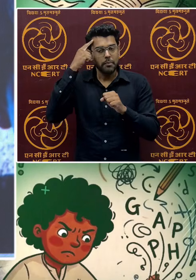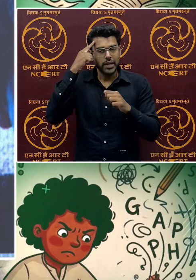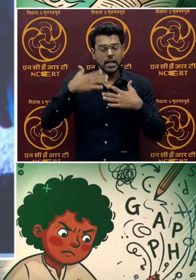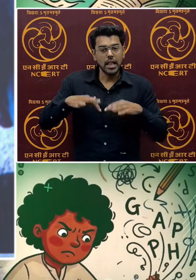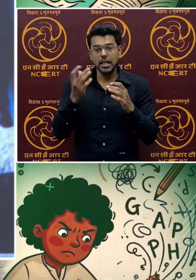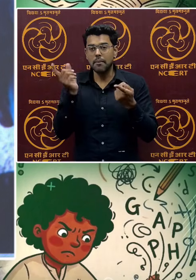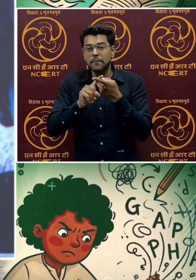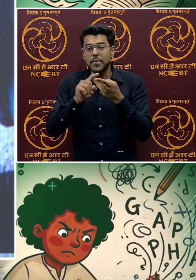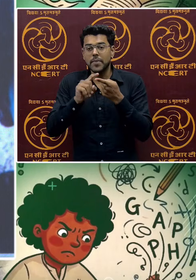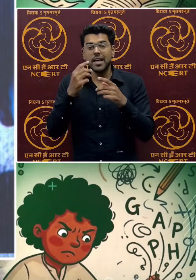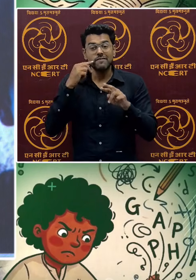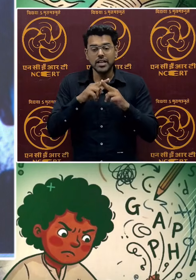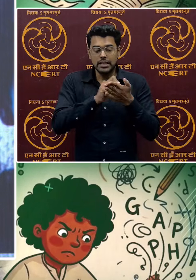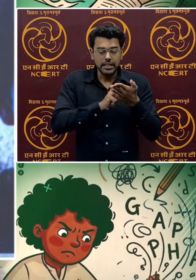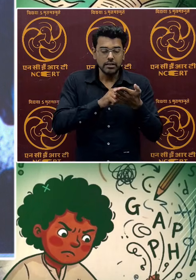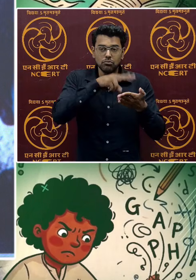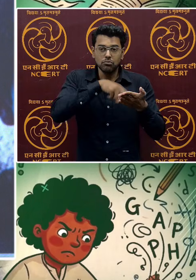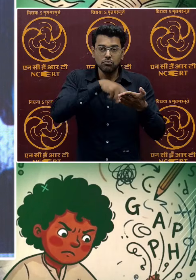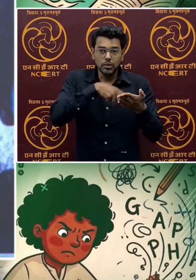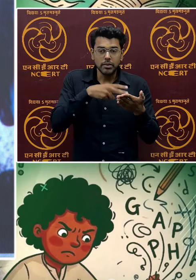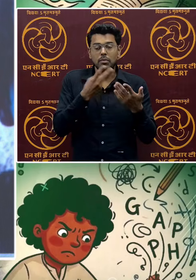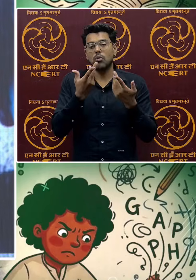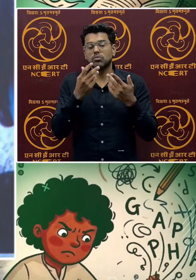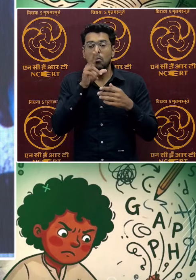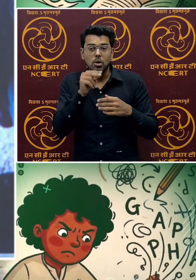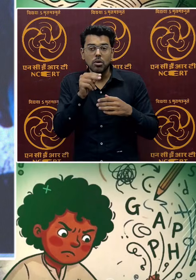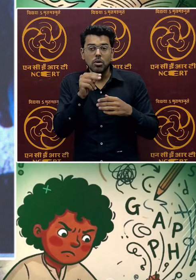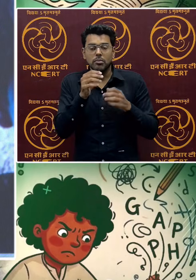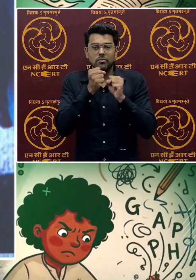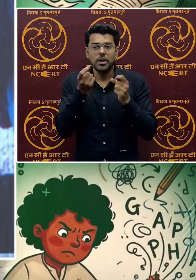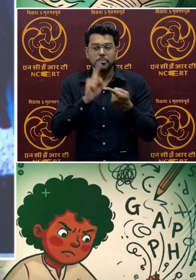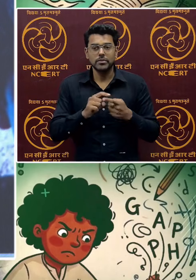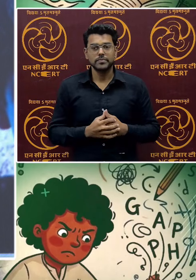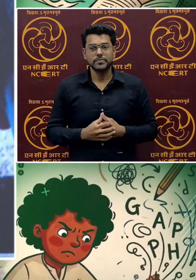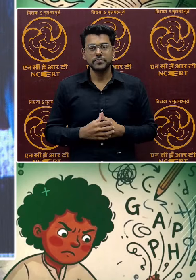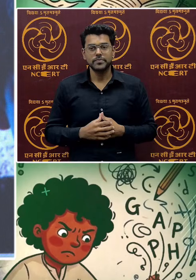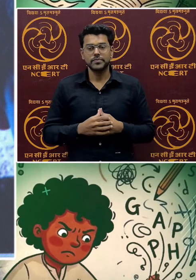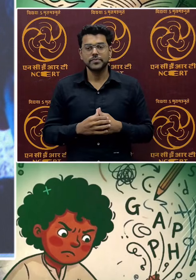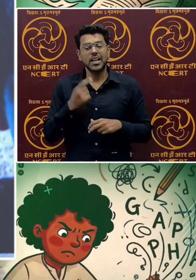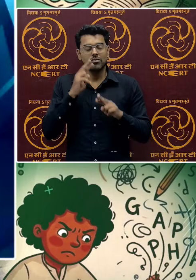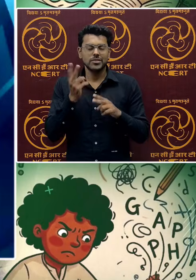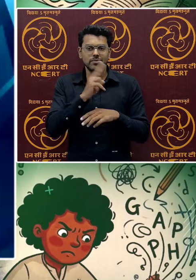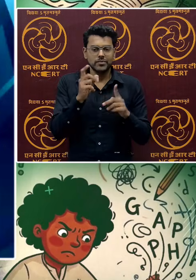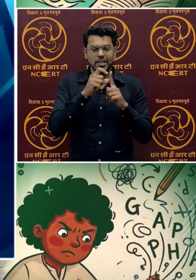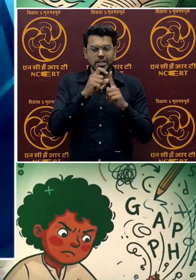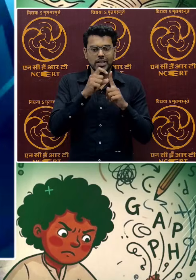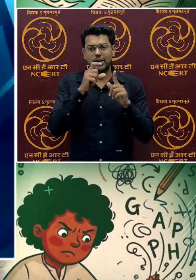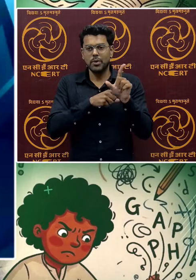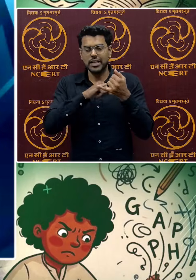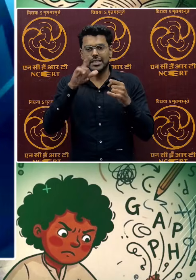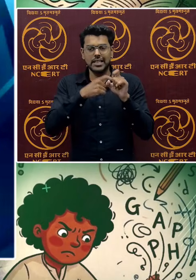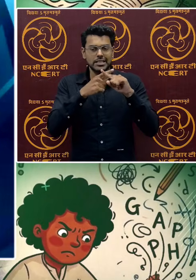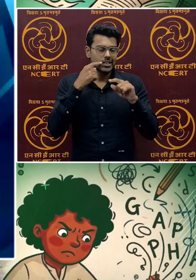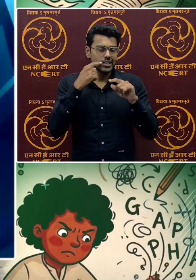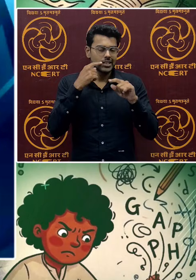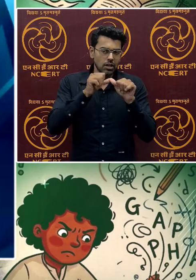in case of dyslexia and developmental aphasia. So both, if you see, so normal person in